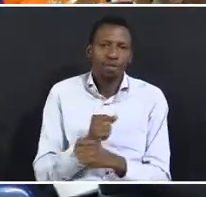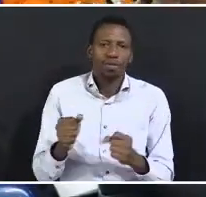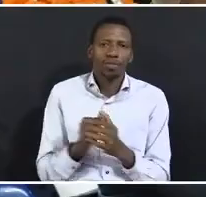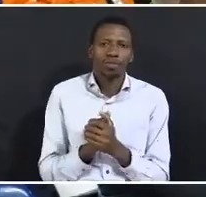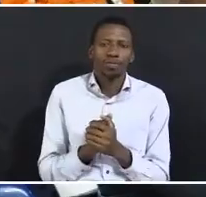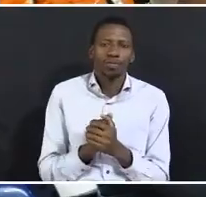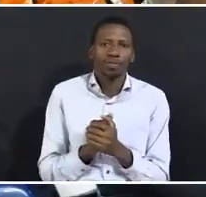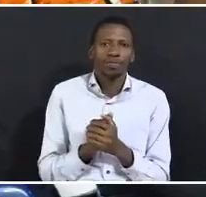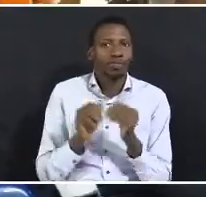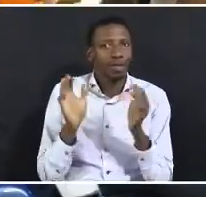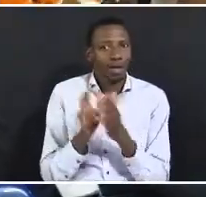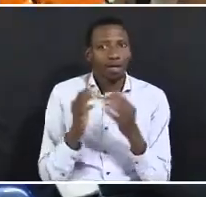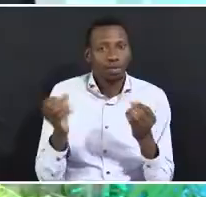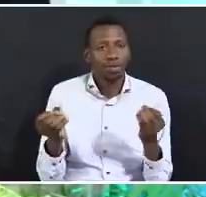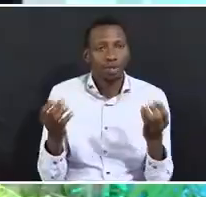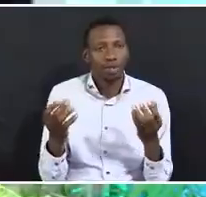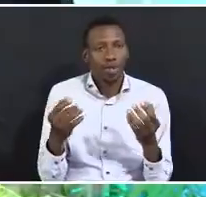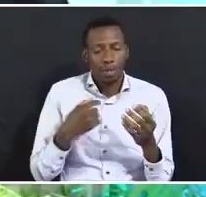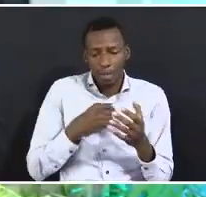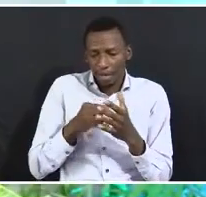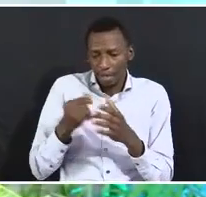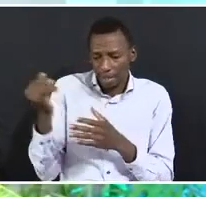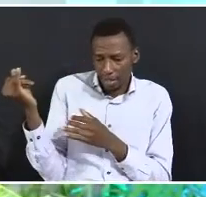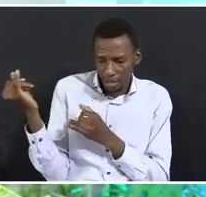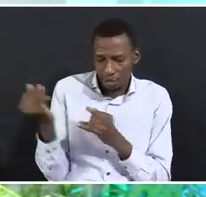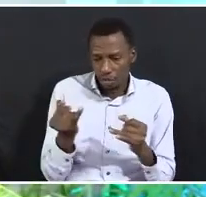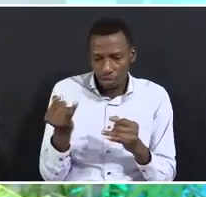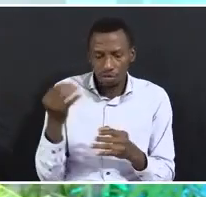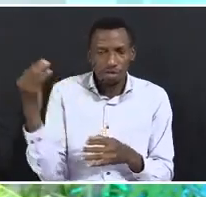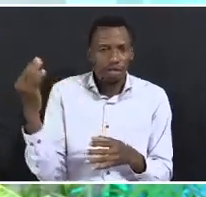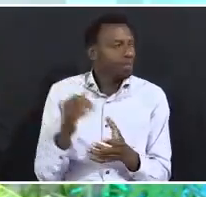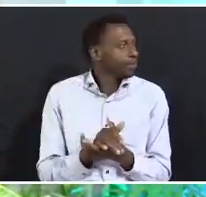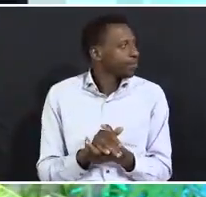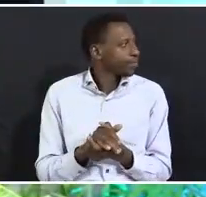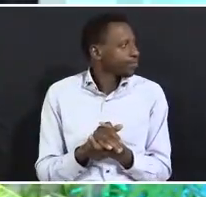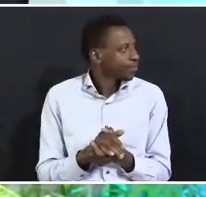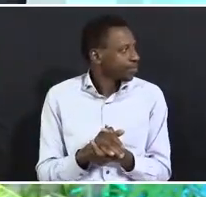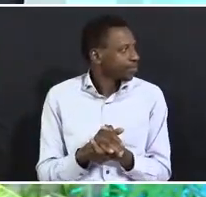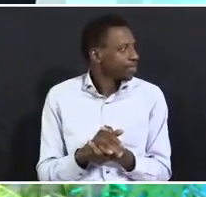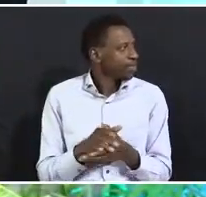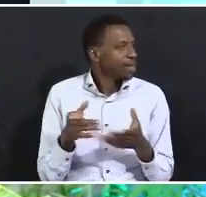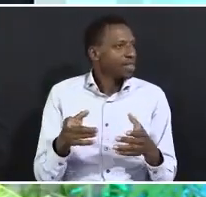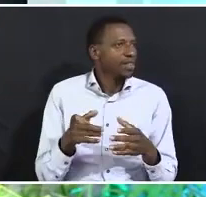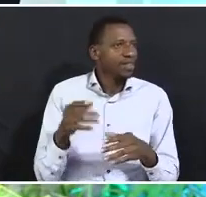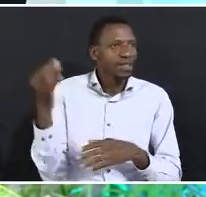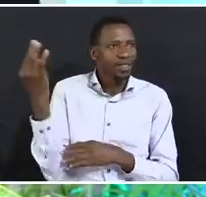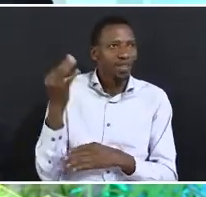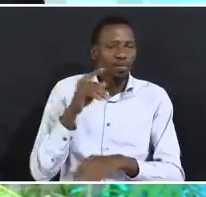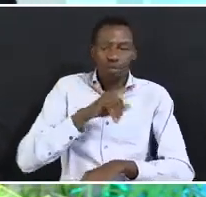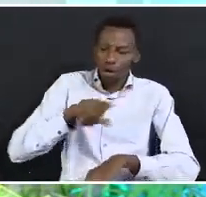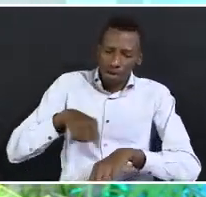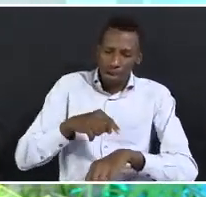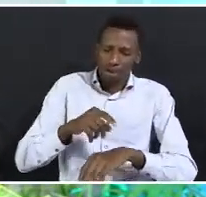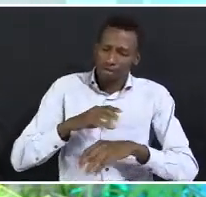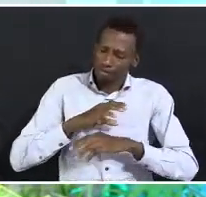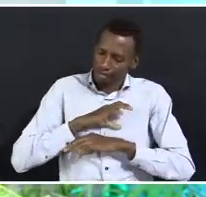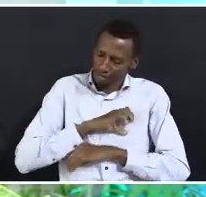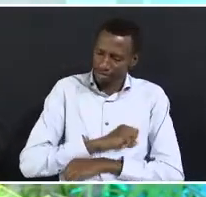Hallelujah. I'm just introducing someone. This sermon is 1 hour, so relax.